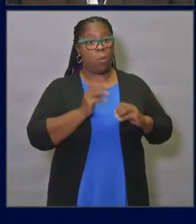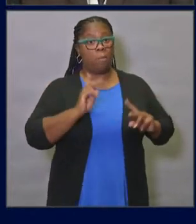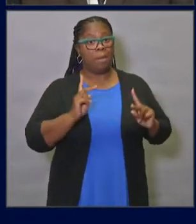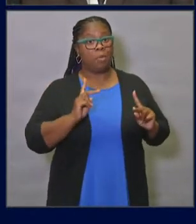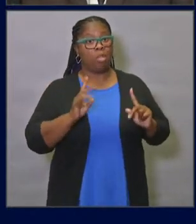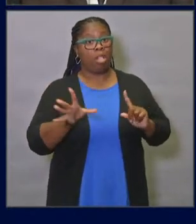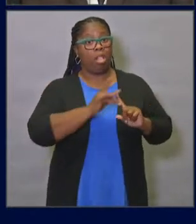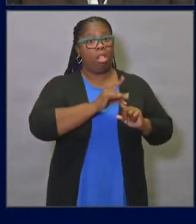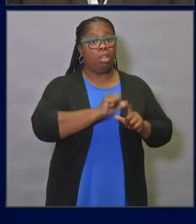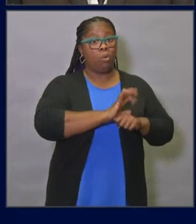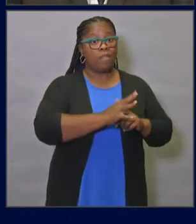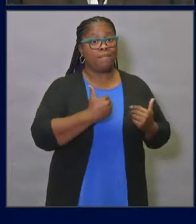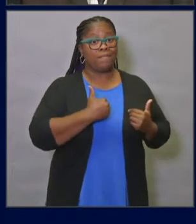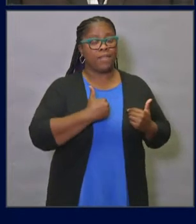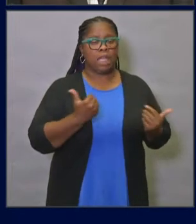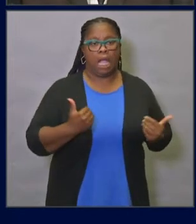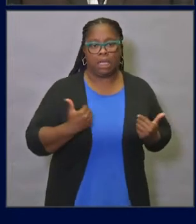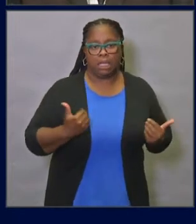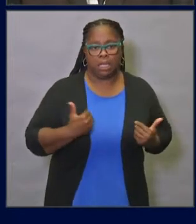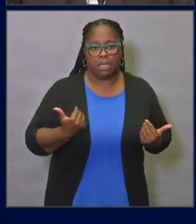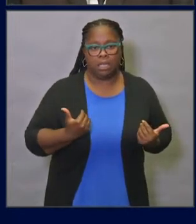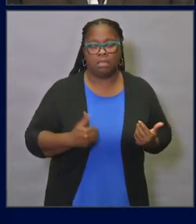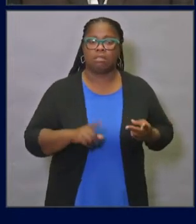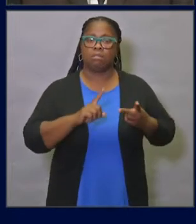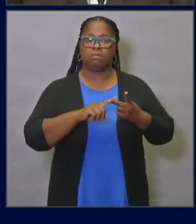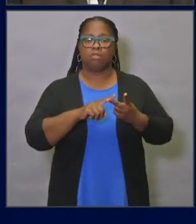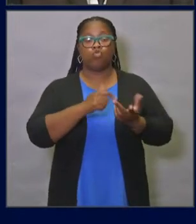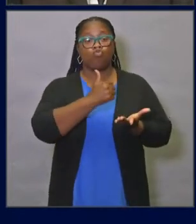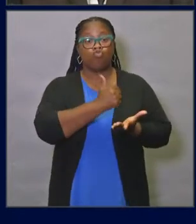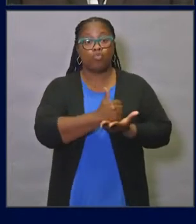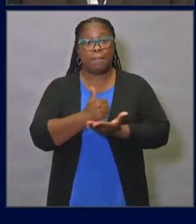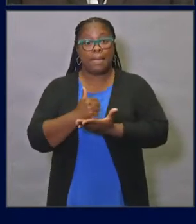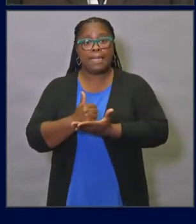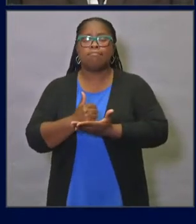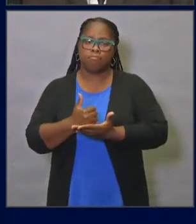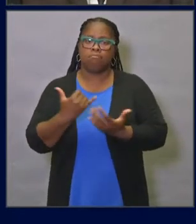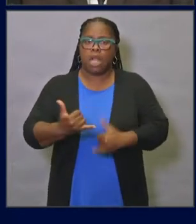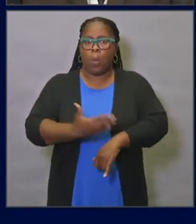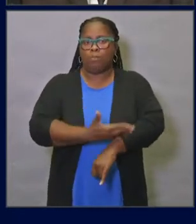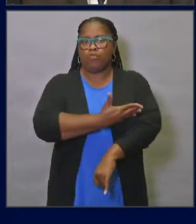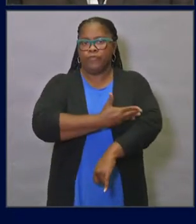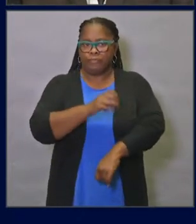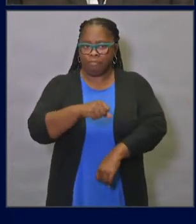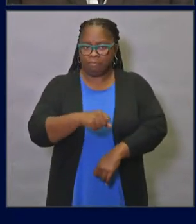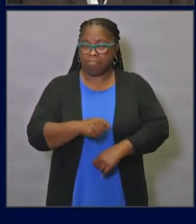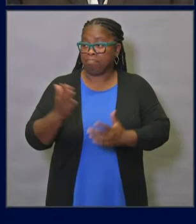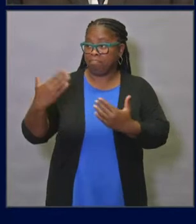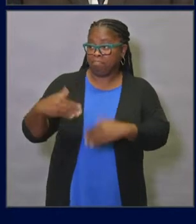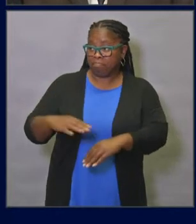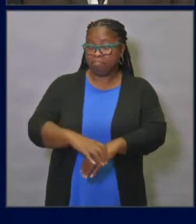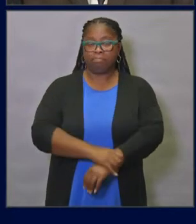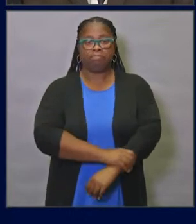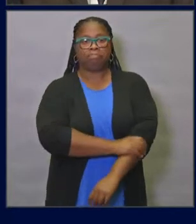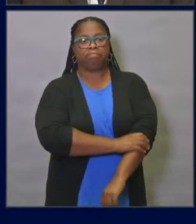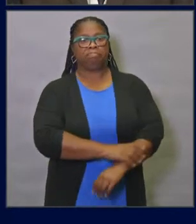that we're seeing in terms of cases, and there's actually improved treatments for treating COVID-19. Next slide, please.